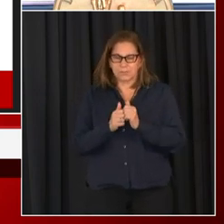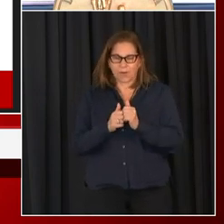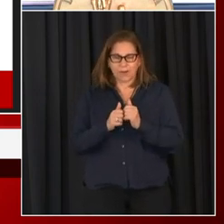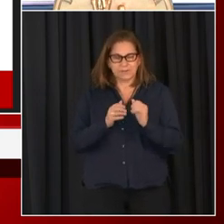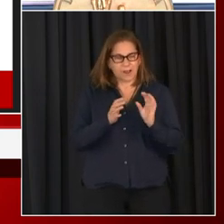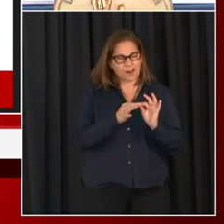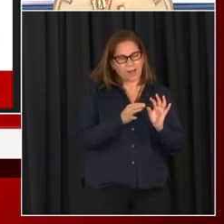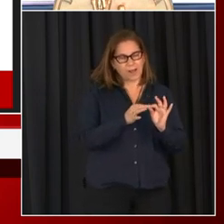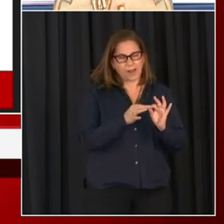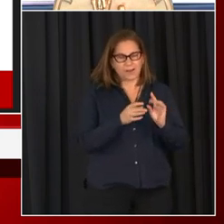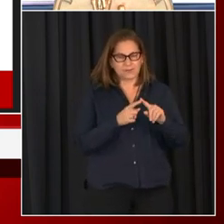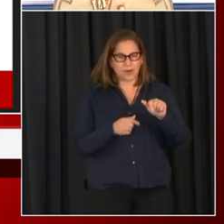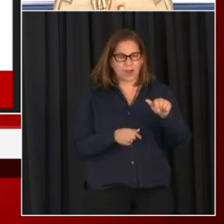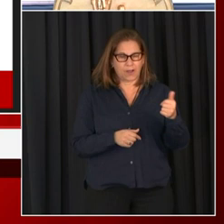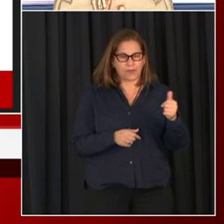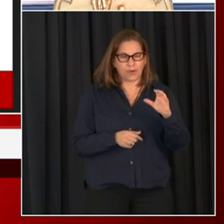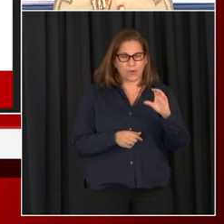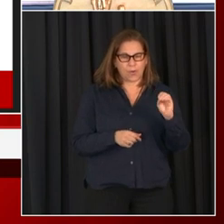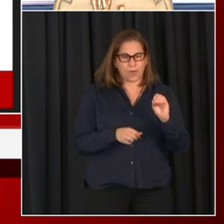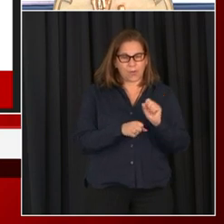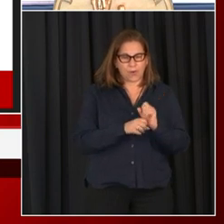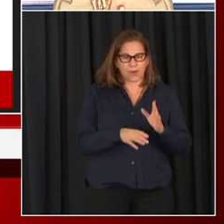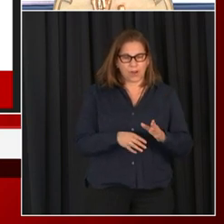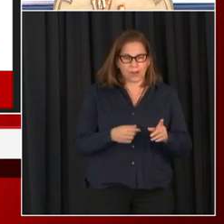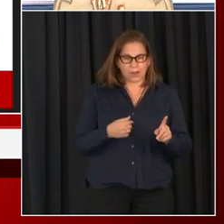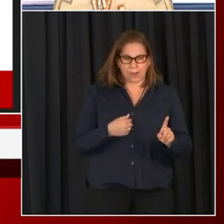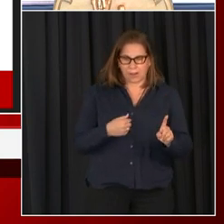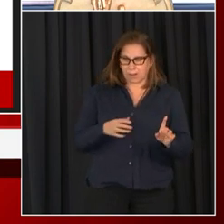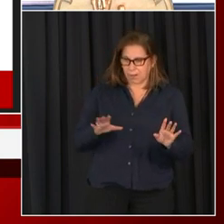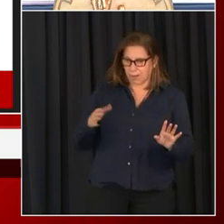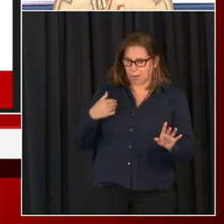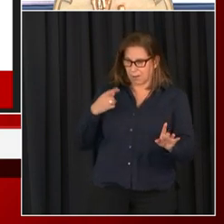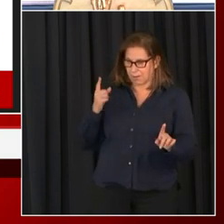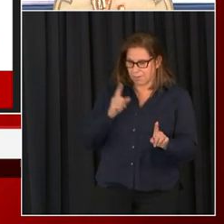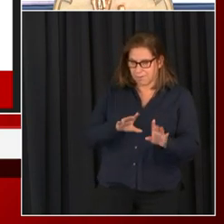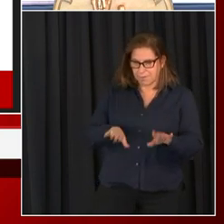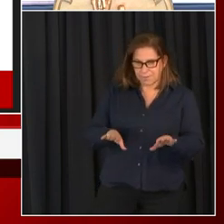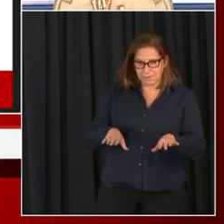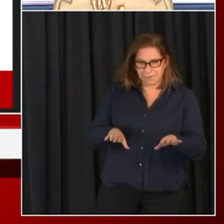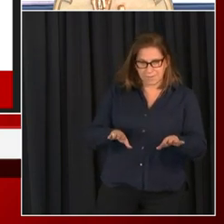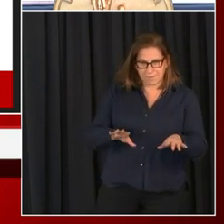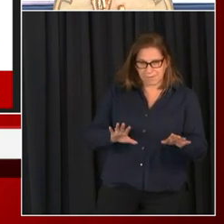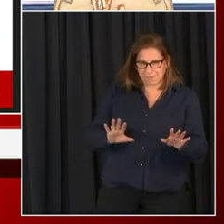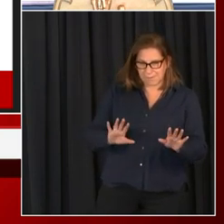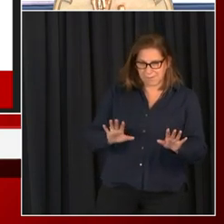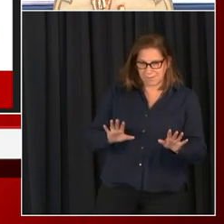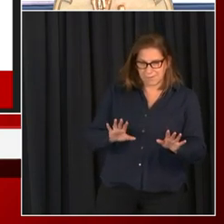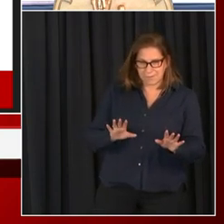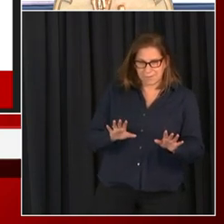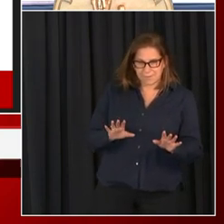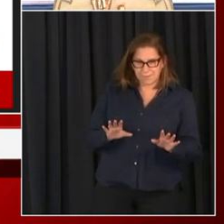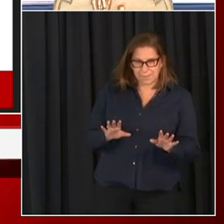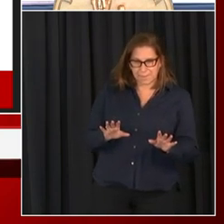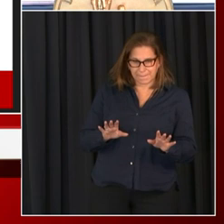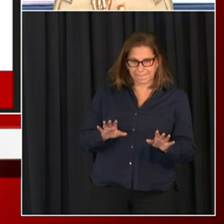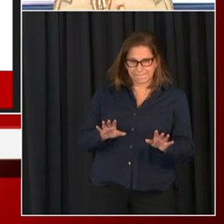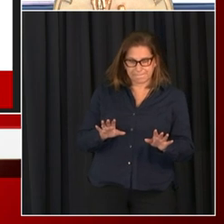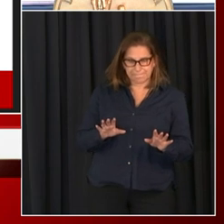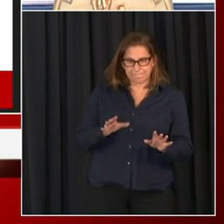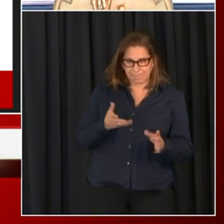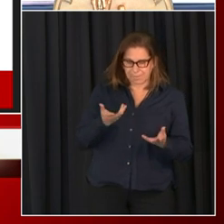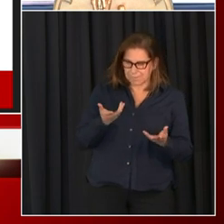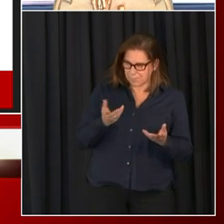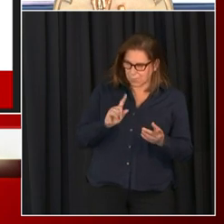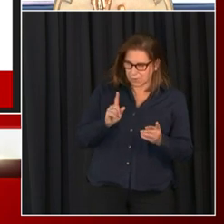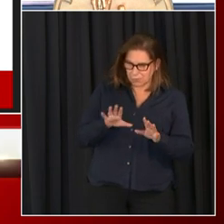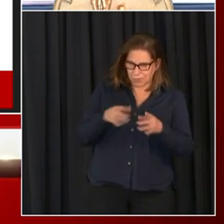leaning over the desk of the other and did not properly have on a mask. And I said to